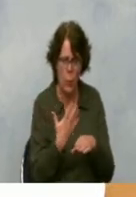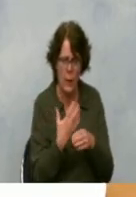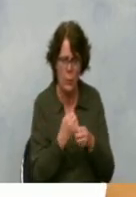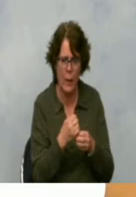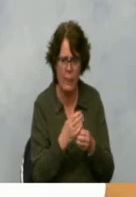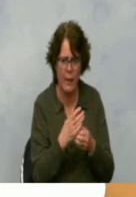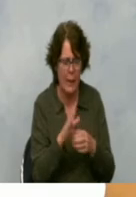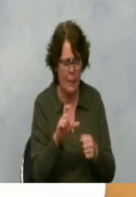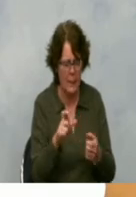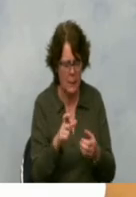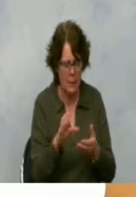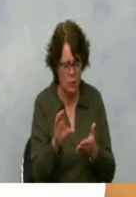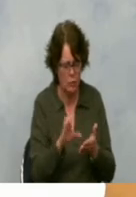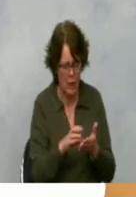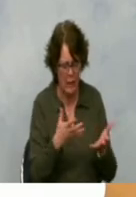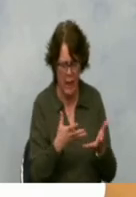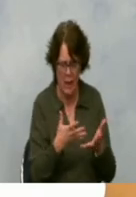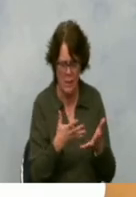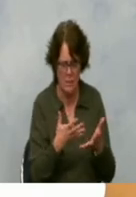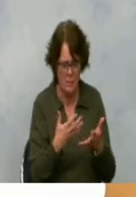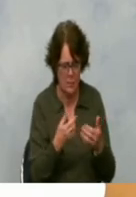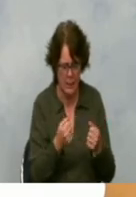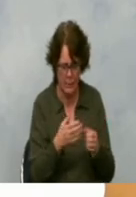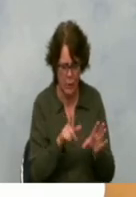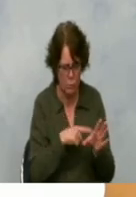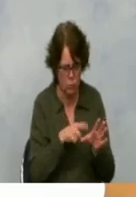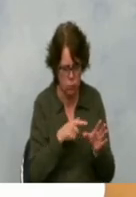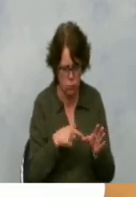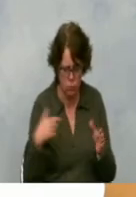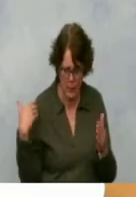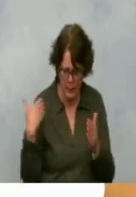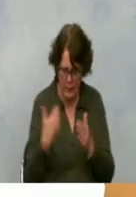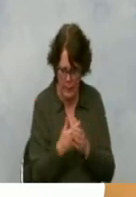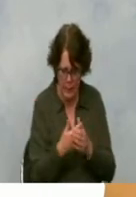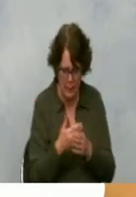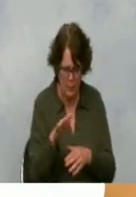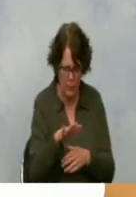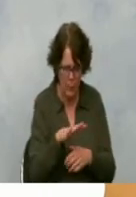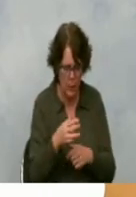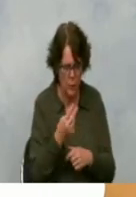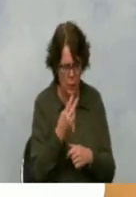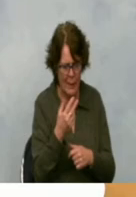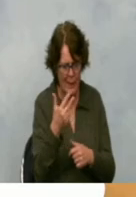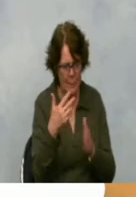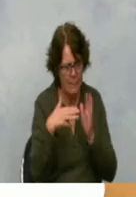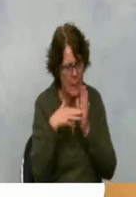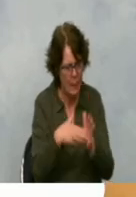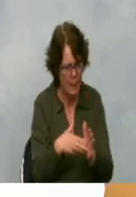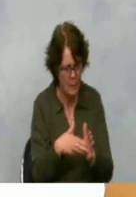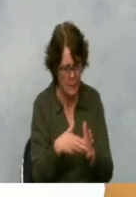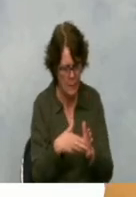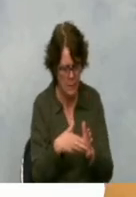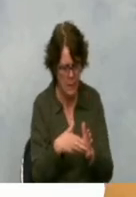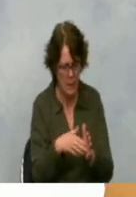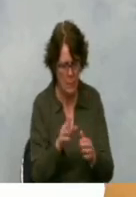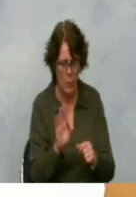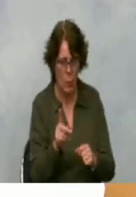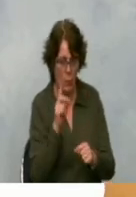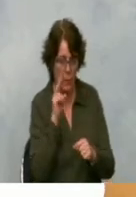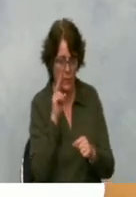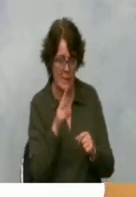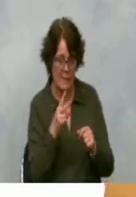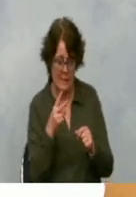run for a long period of years in the order of about £28 million. And what we have seen